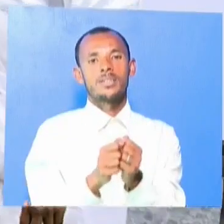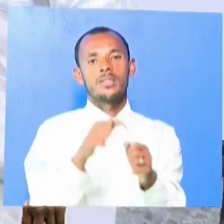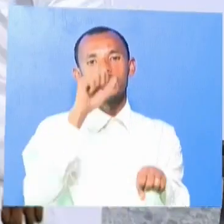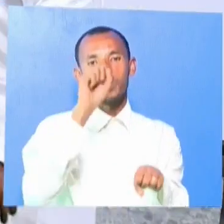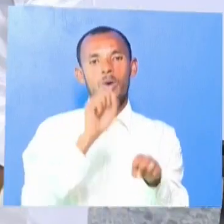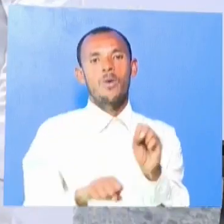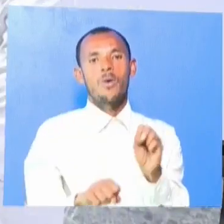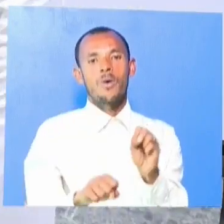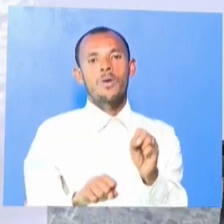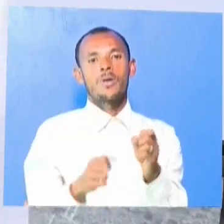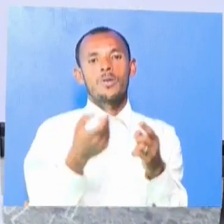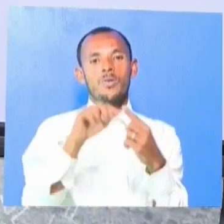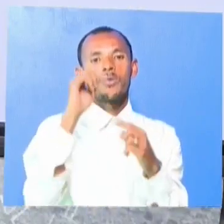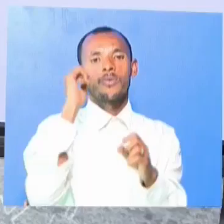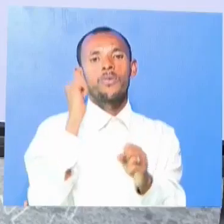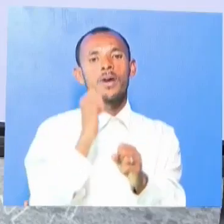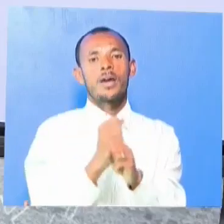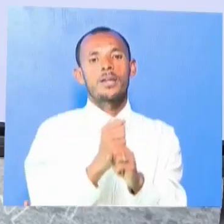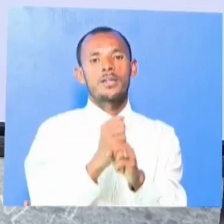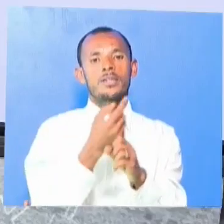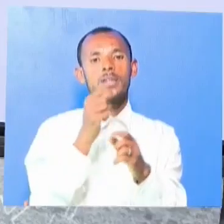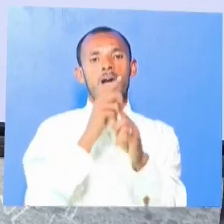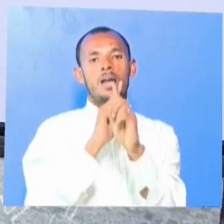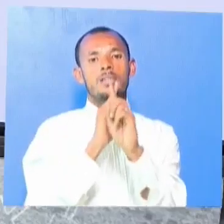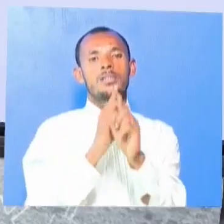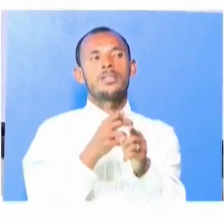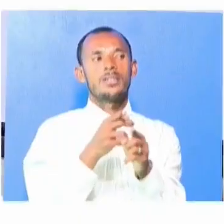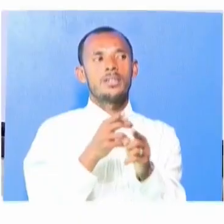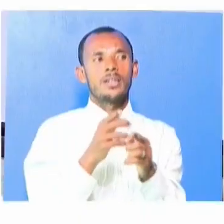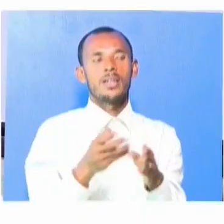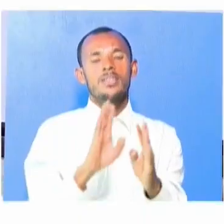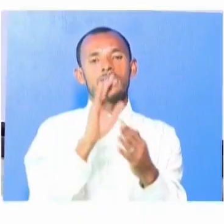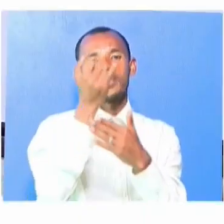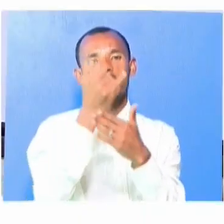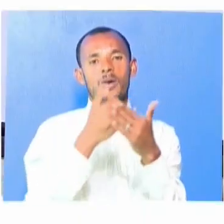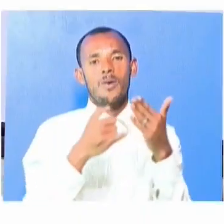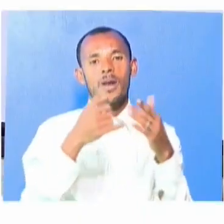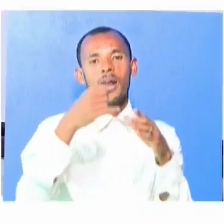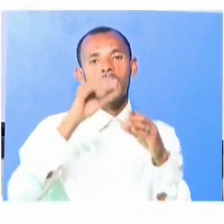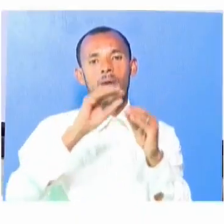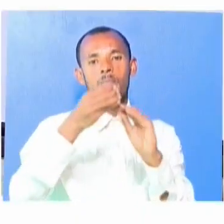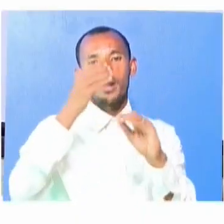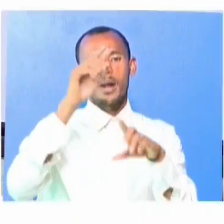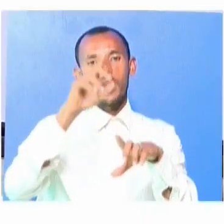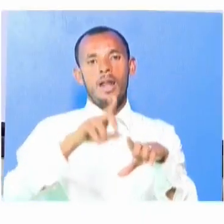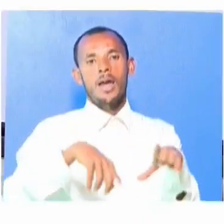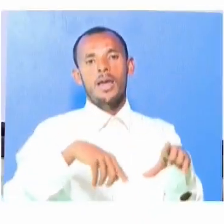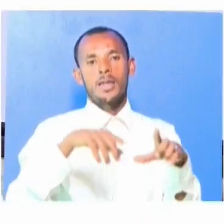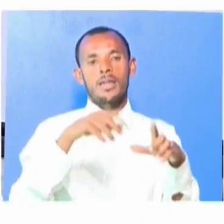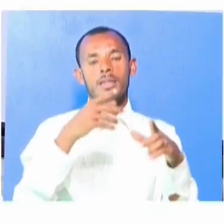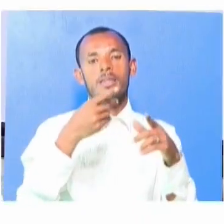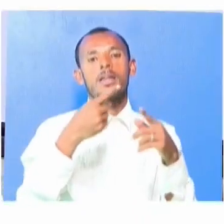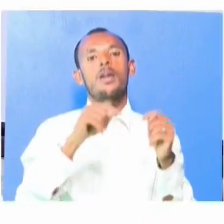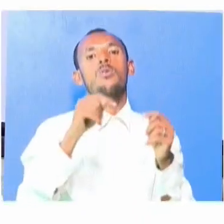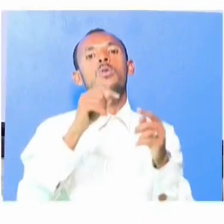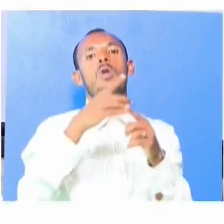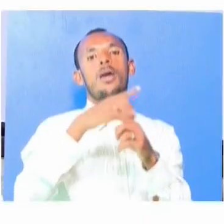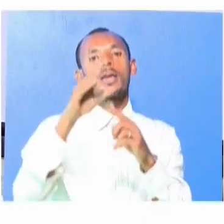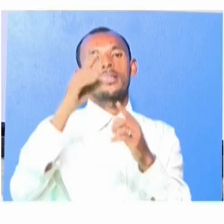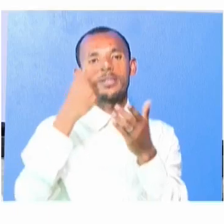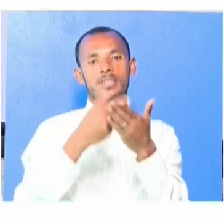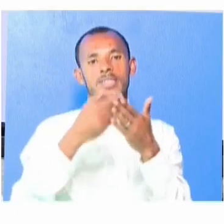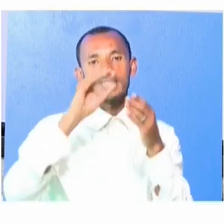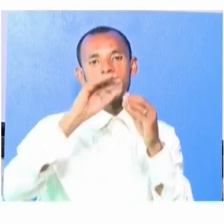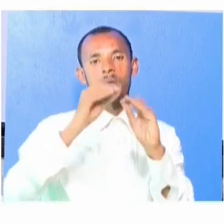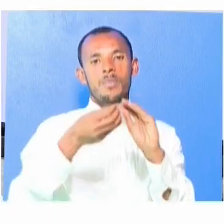So, to find the answer, let's draw a number line and try to locate this number.